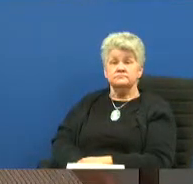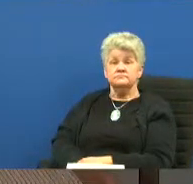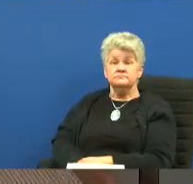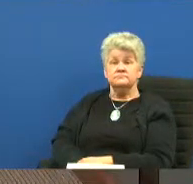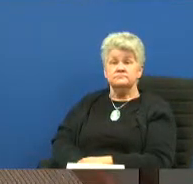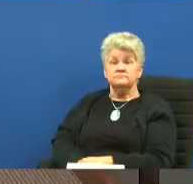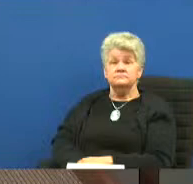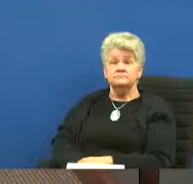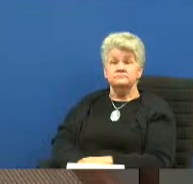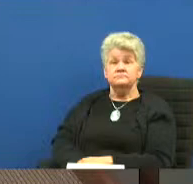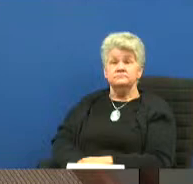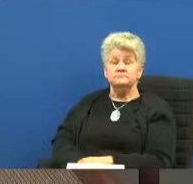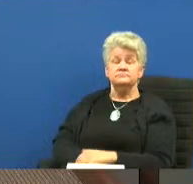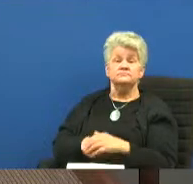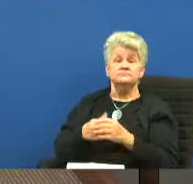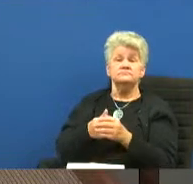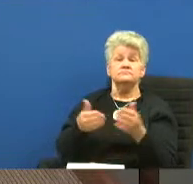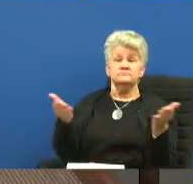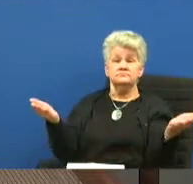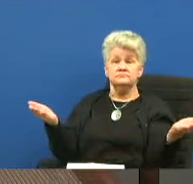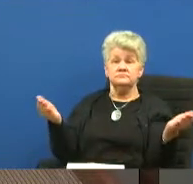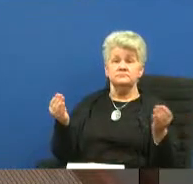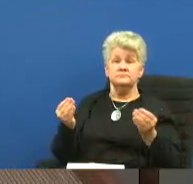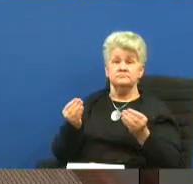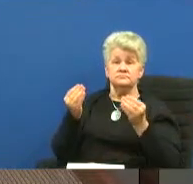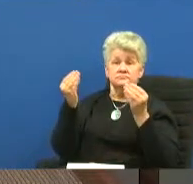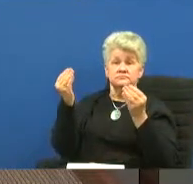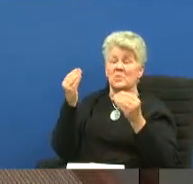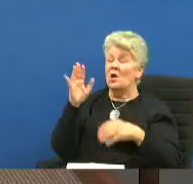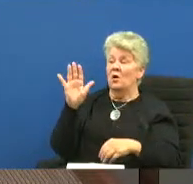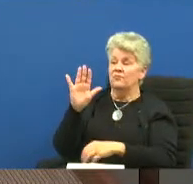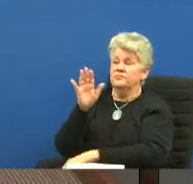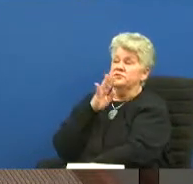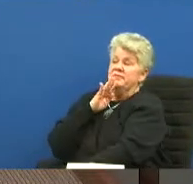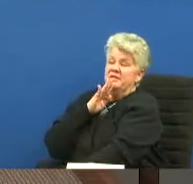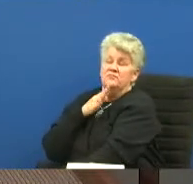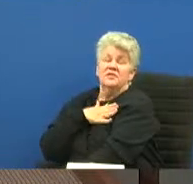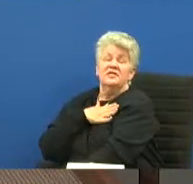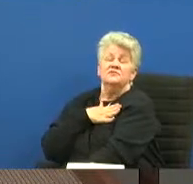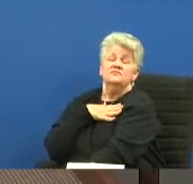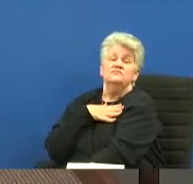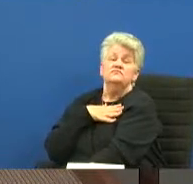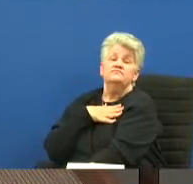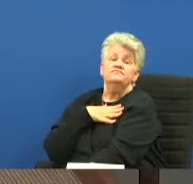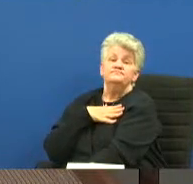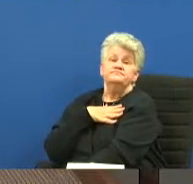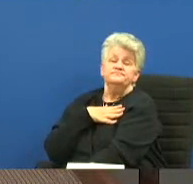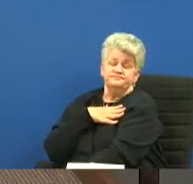Yes, ma'am, do we have a motion? I would like to speak, Oh. please. Okay.